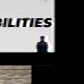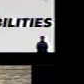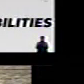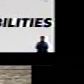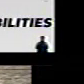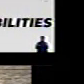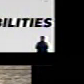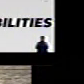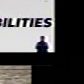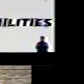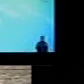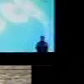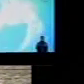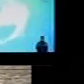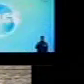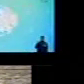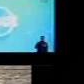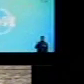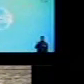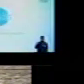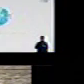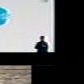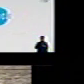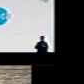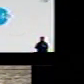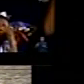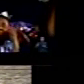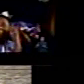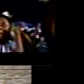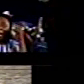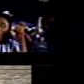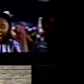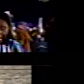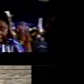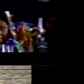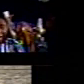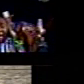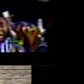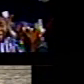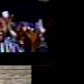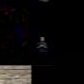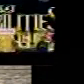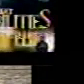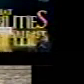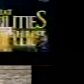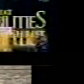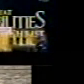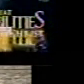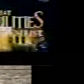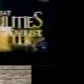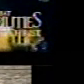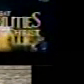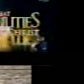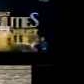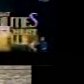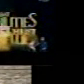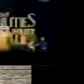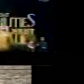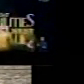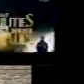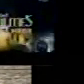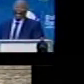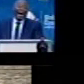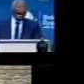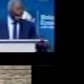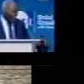God, that want to stand against my prayer, any sin, any habit, oh God, anything known or unknown, my